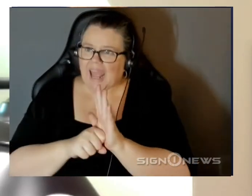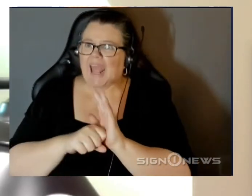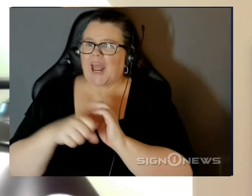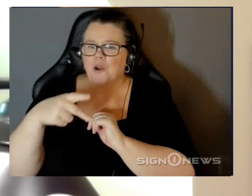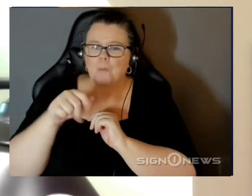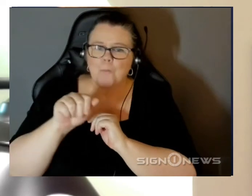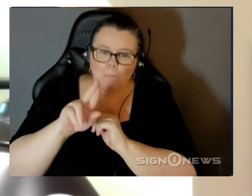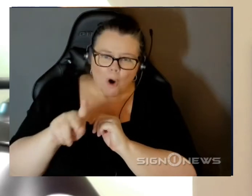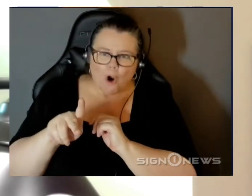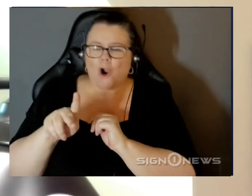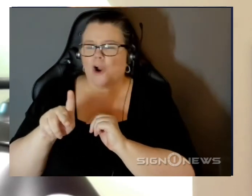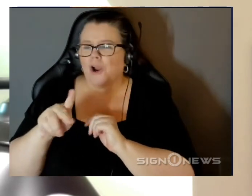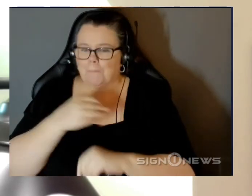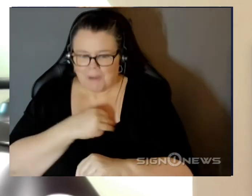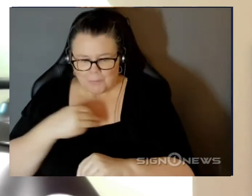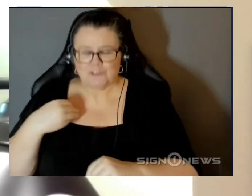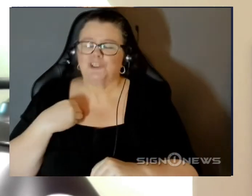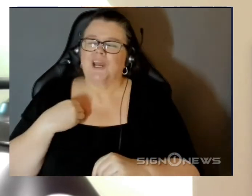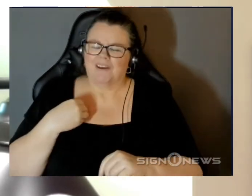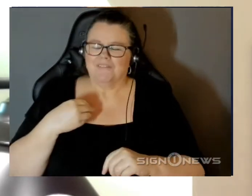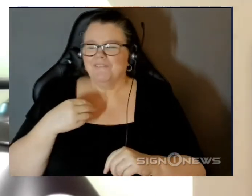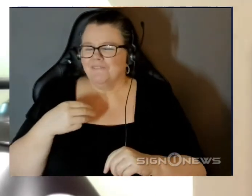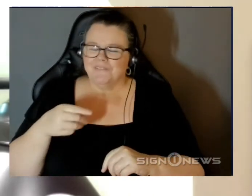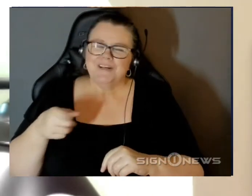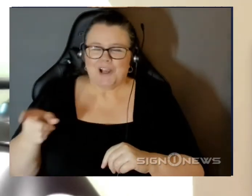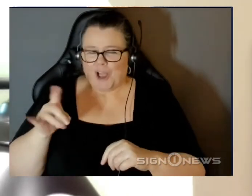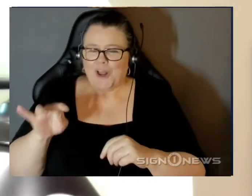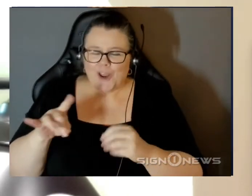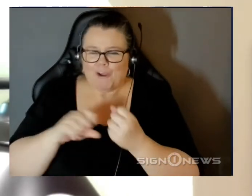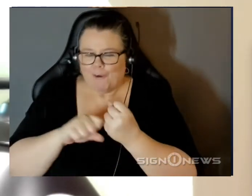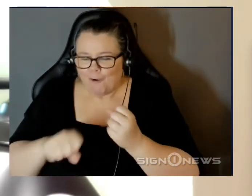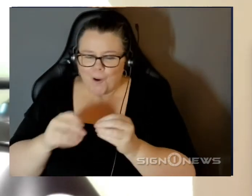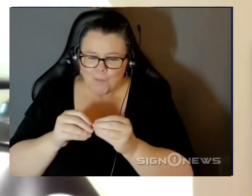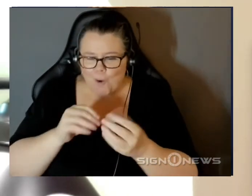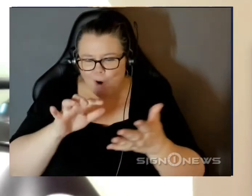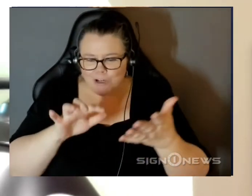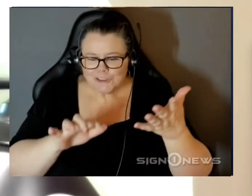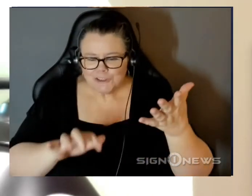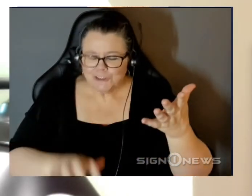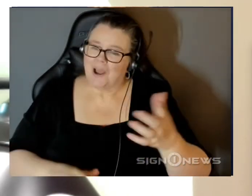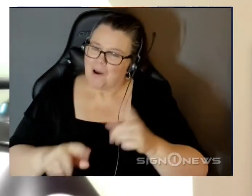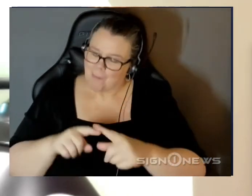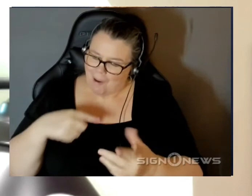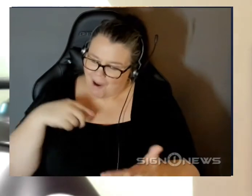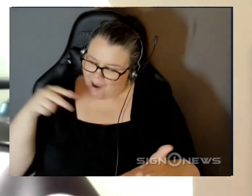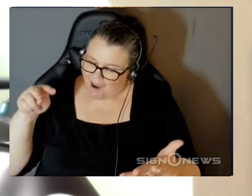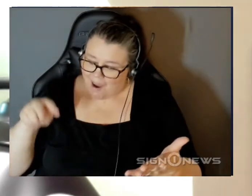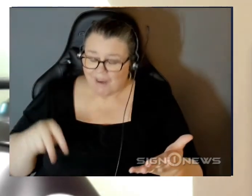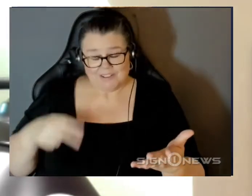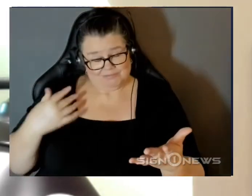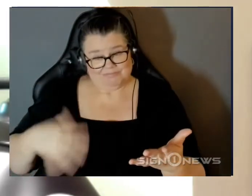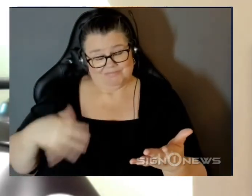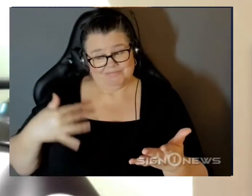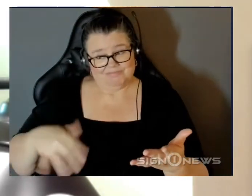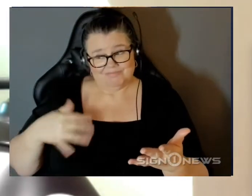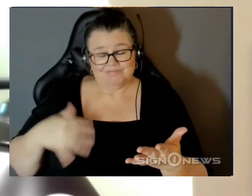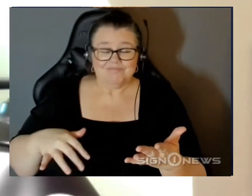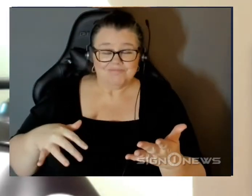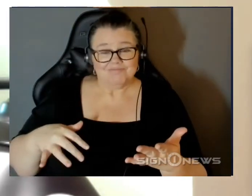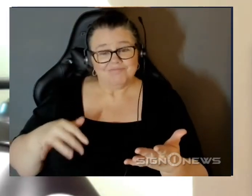some more detail. But I just love that example of all the things that she's put into place as she has entered adulthood that